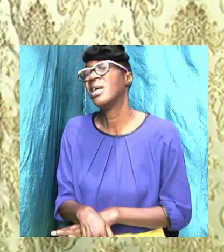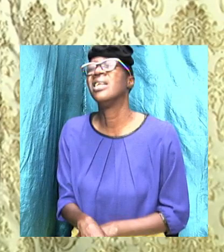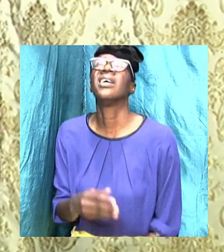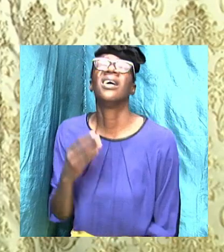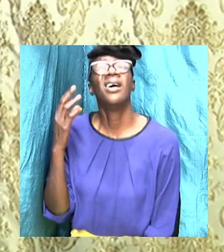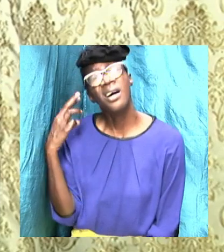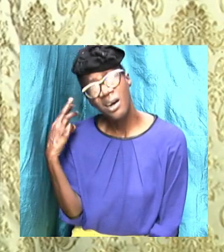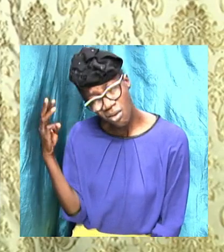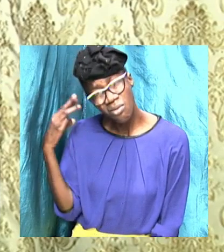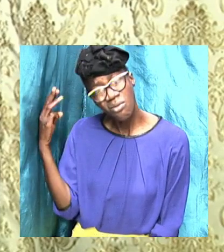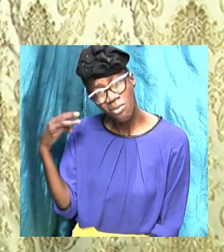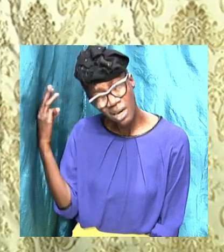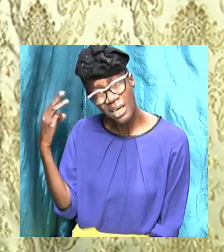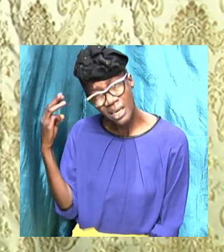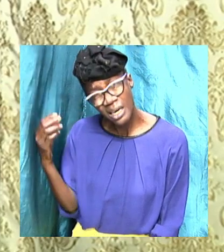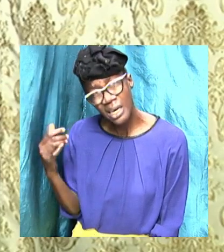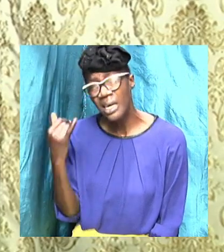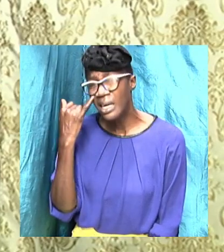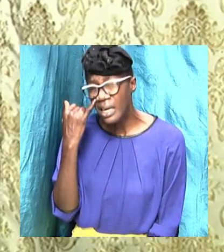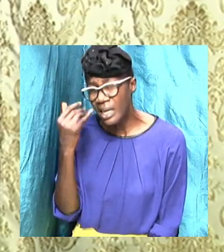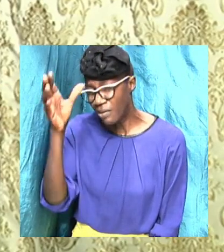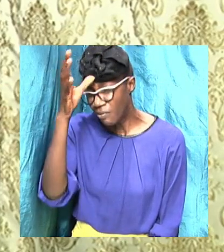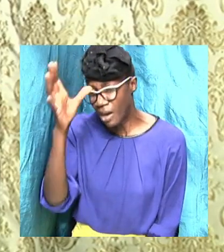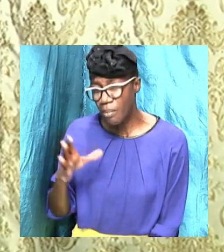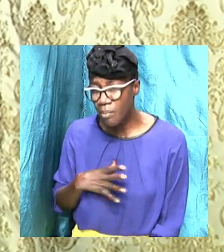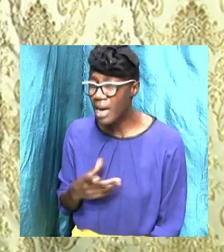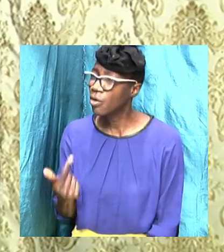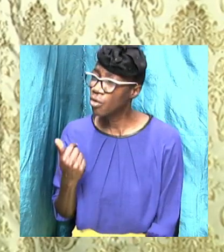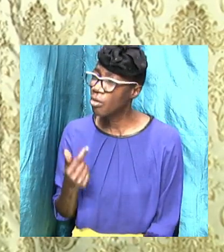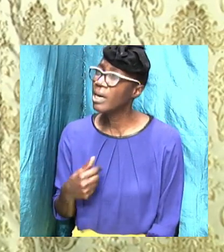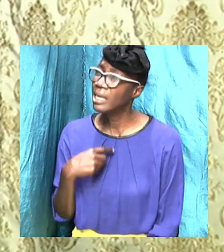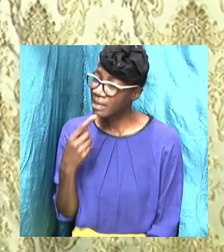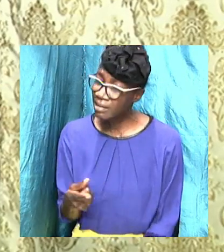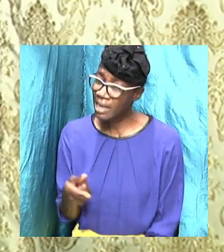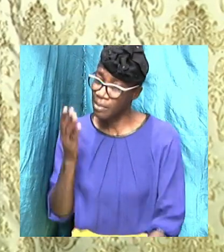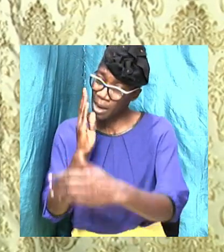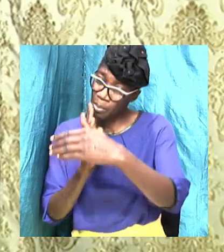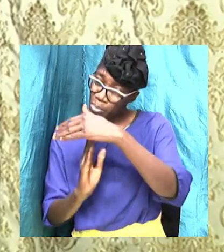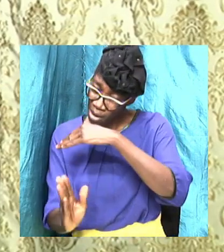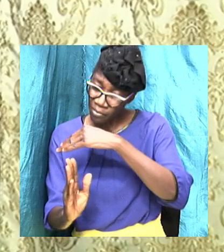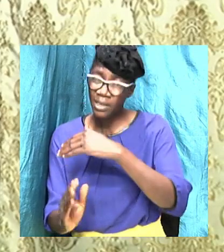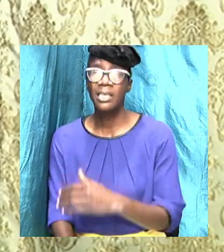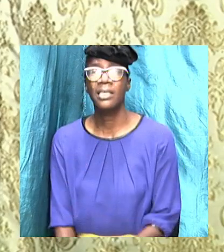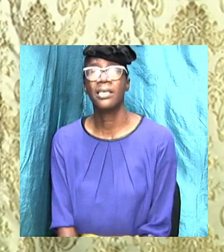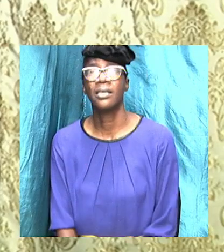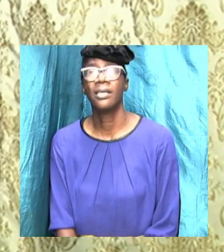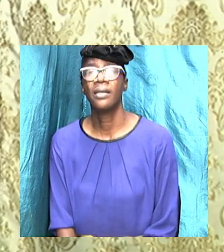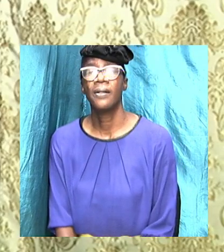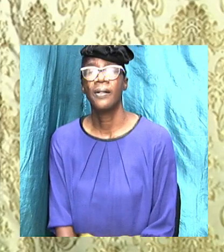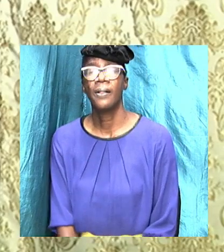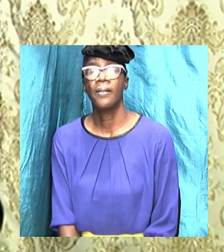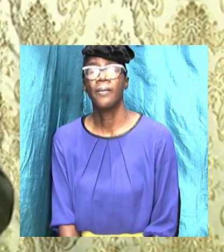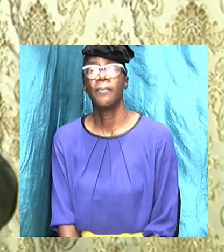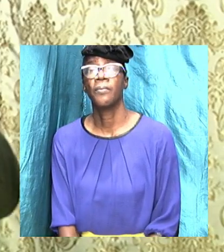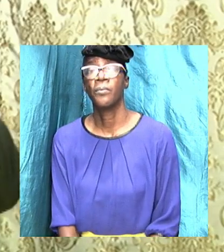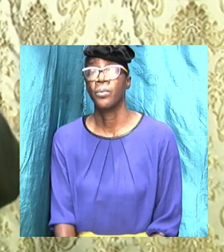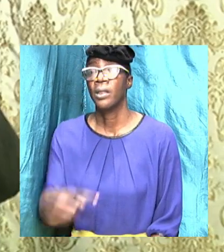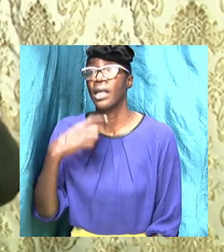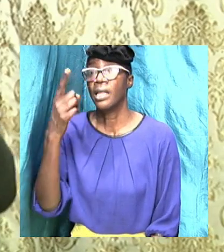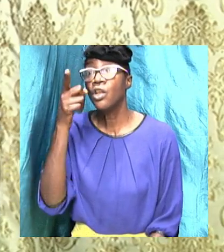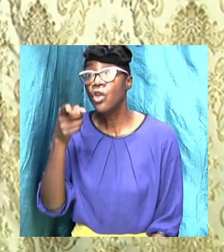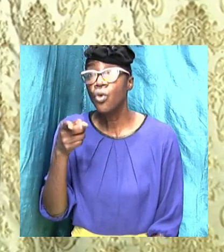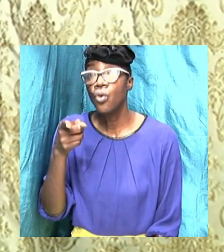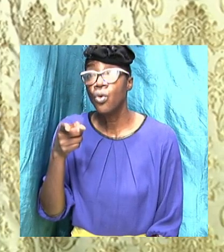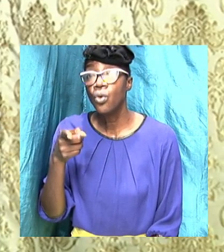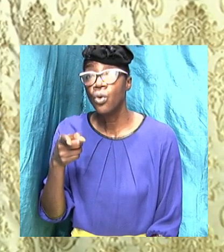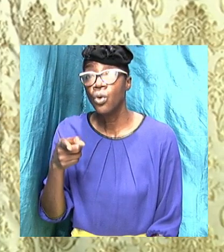wonder, if a man come and he says that he's a prophet, listen to this. If a man come and he says that he's a prophet and him tell you, say, look,